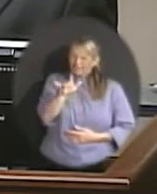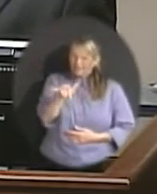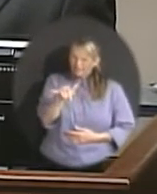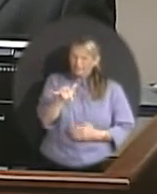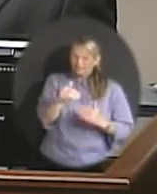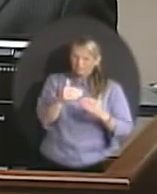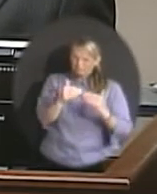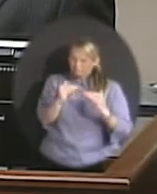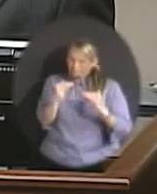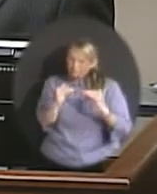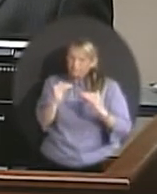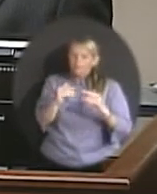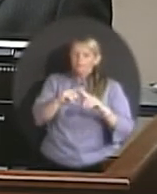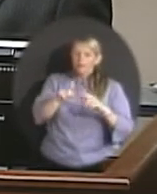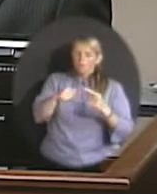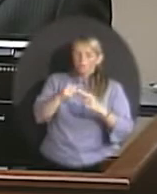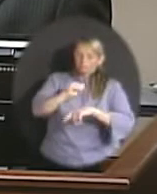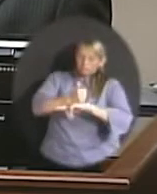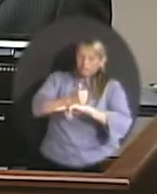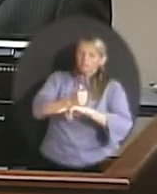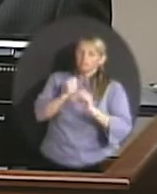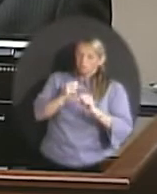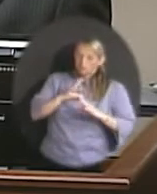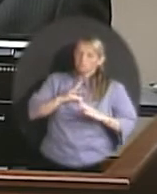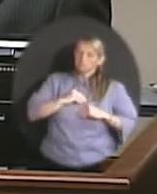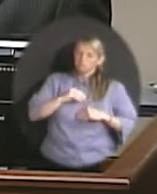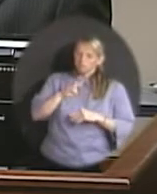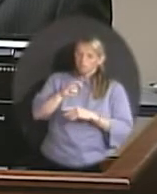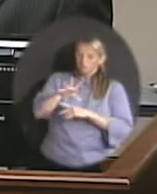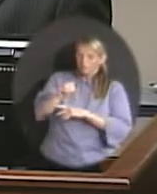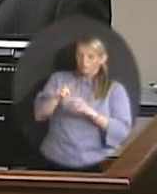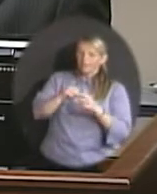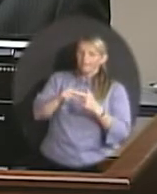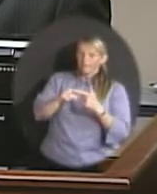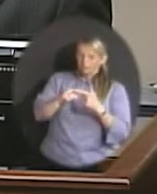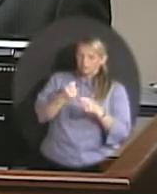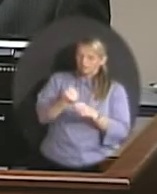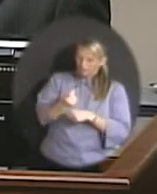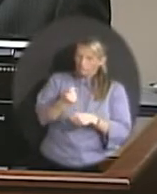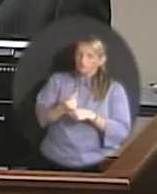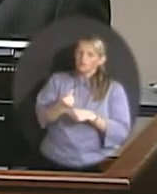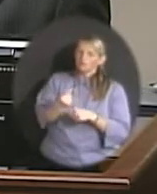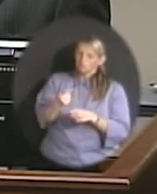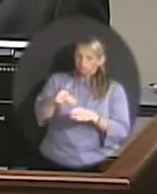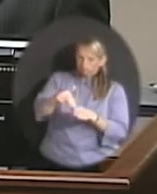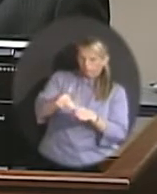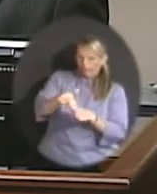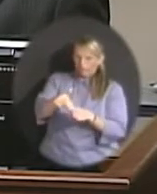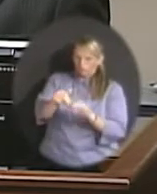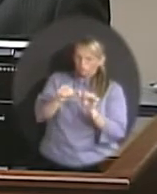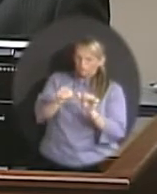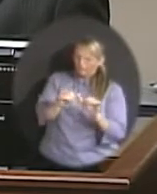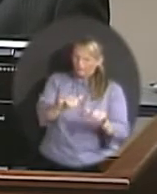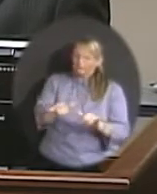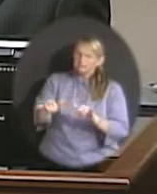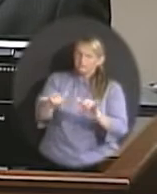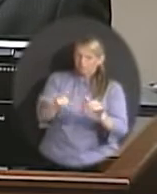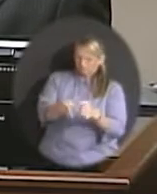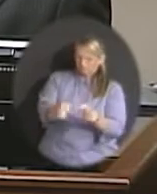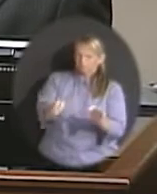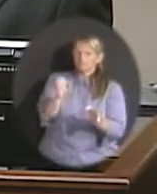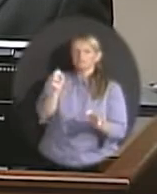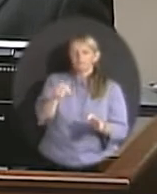set, and if we can live with 450, then every year doesn't bounce on you. You just keep that same contingency in there. Okay. Correct. That's a really good